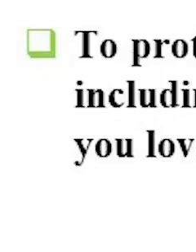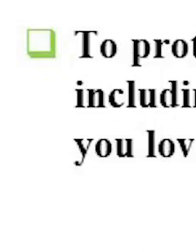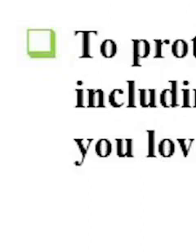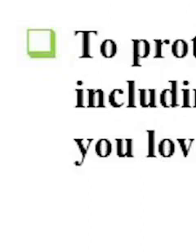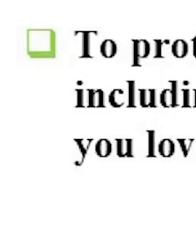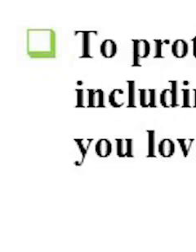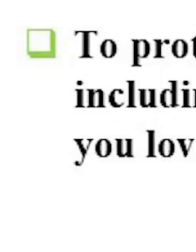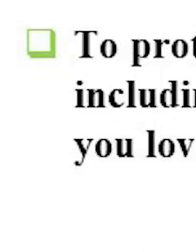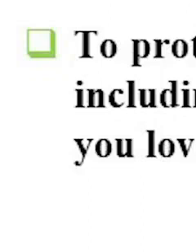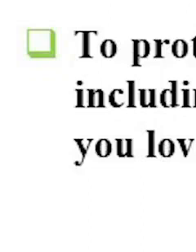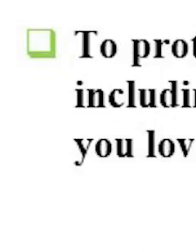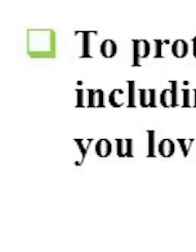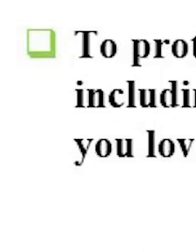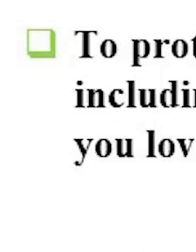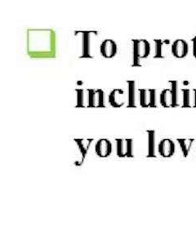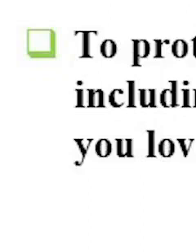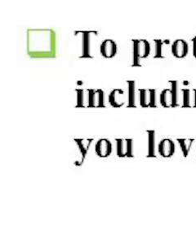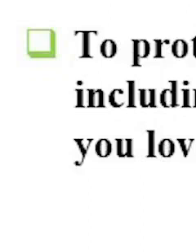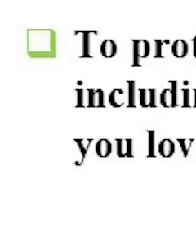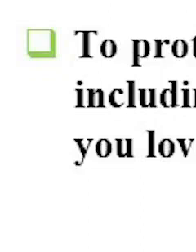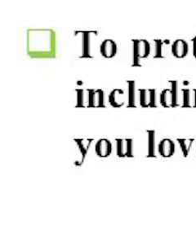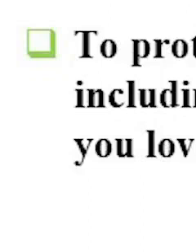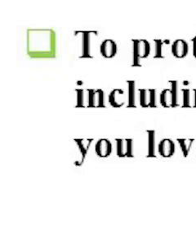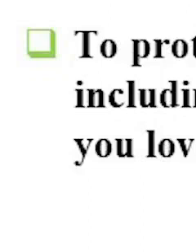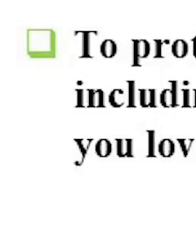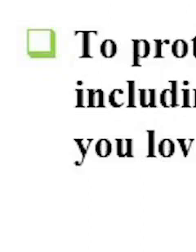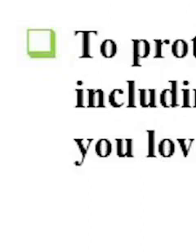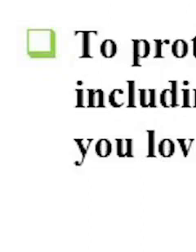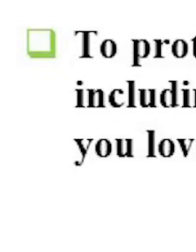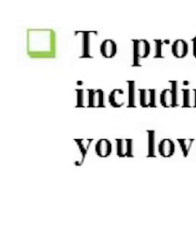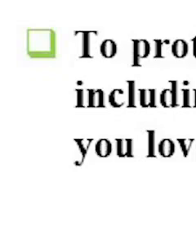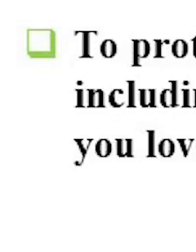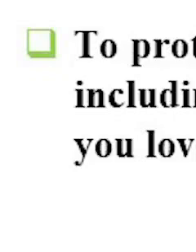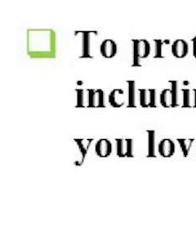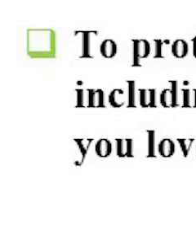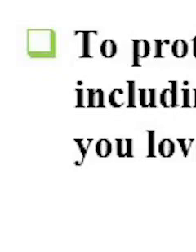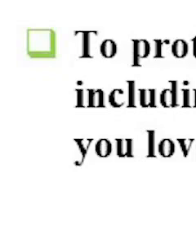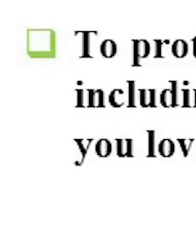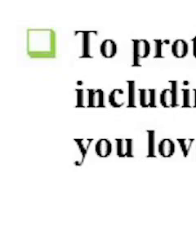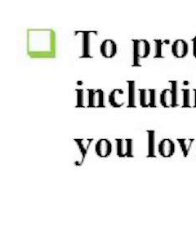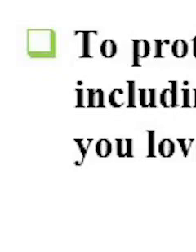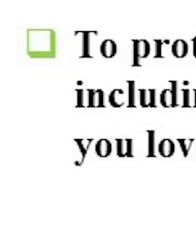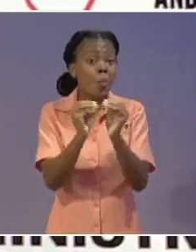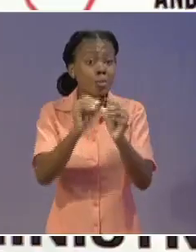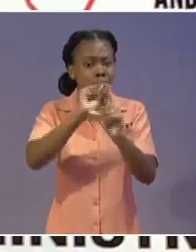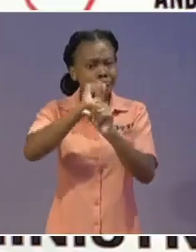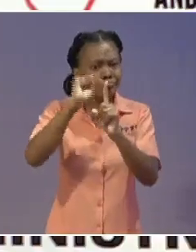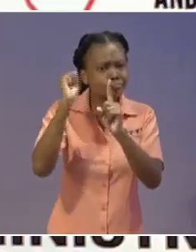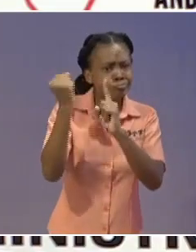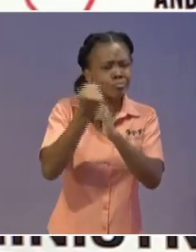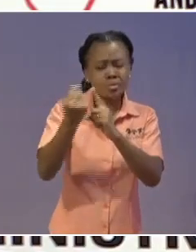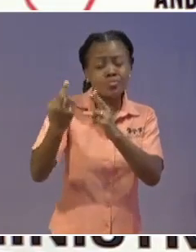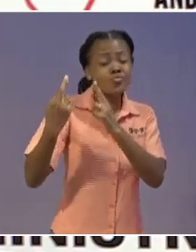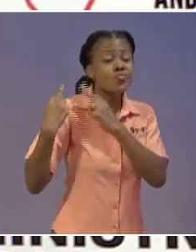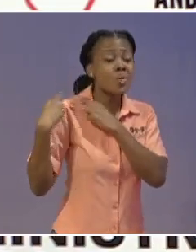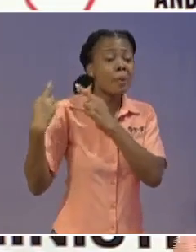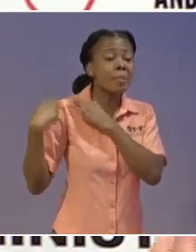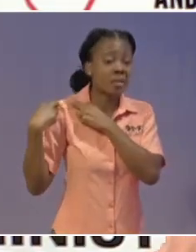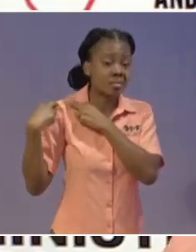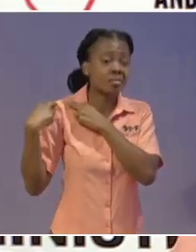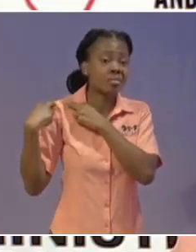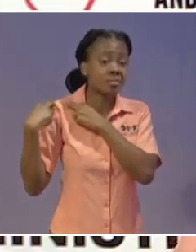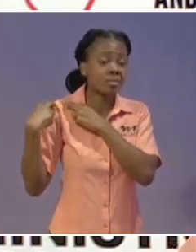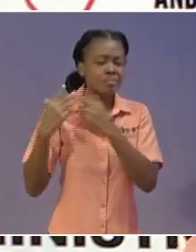chain of transmission. So being socially responsible is more important than ever. Thank you, Mr. Alexander, for the few moments this